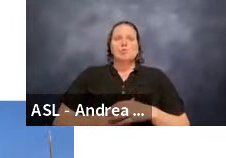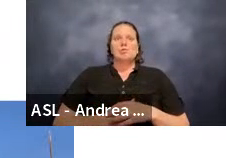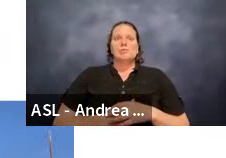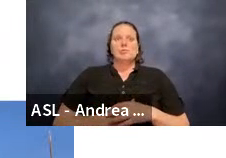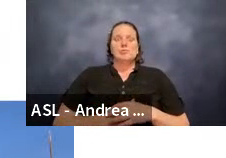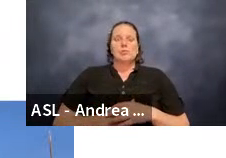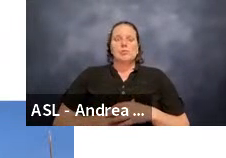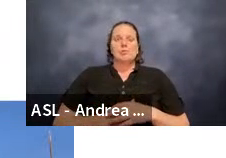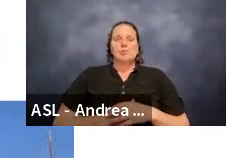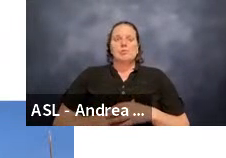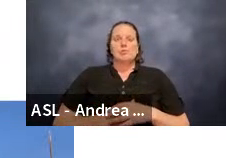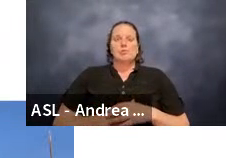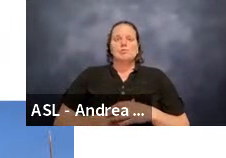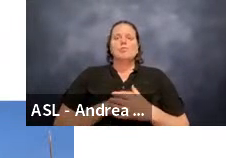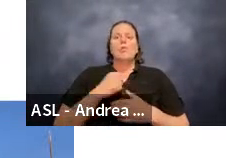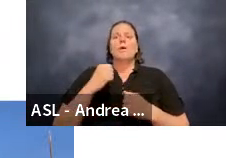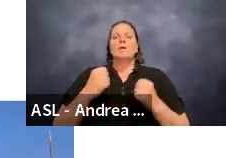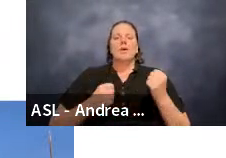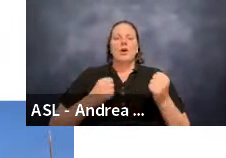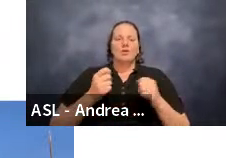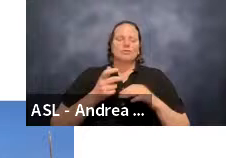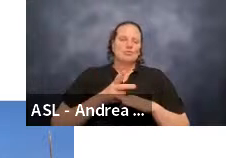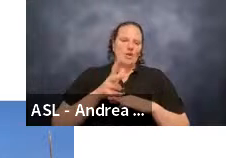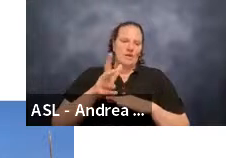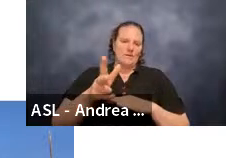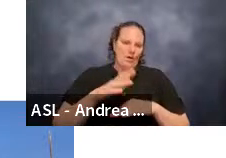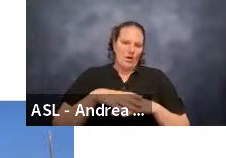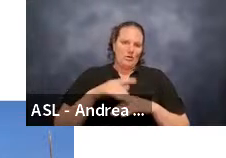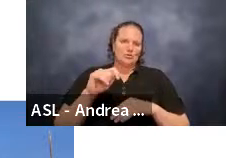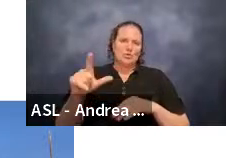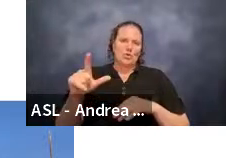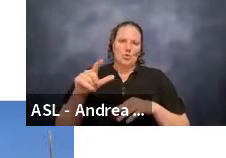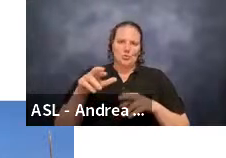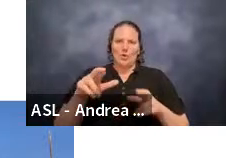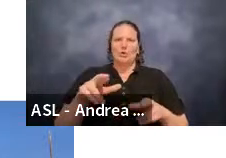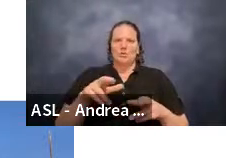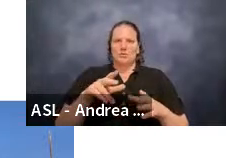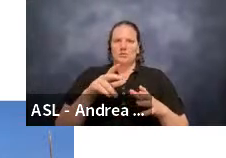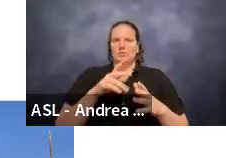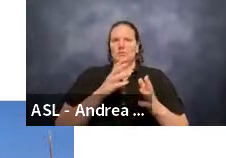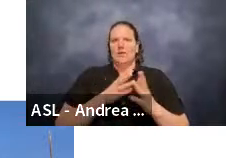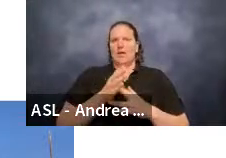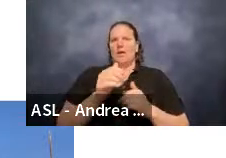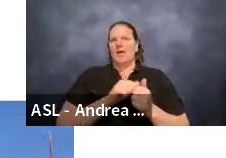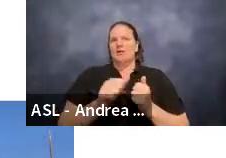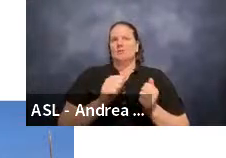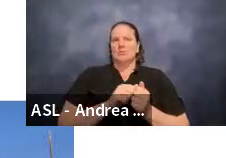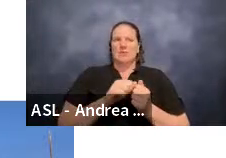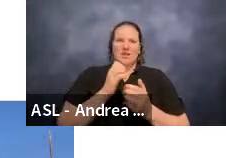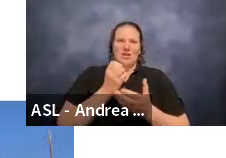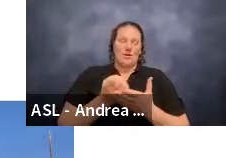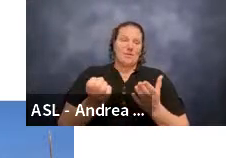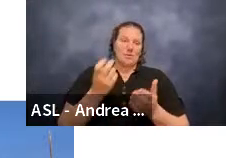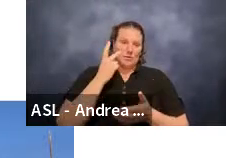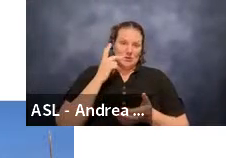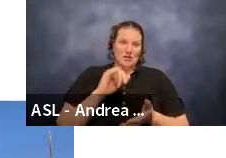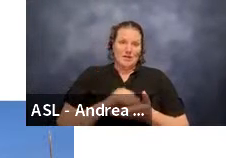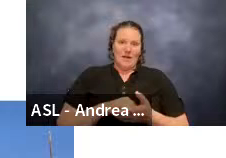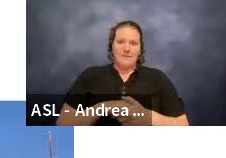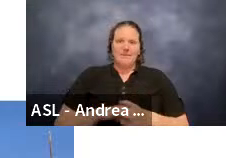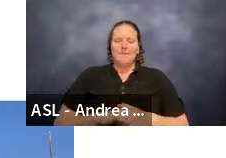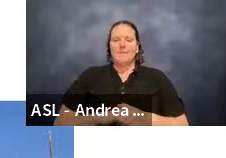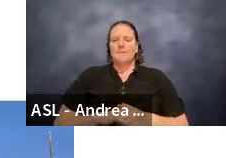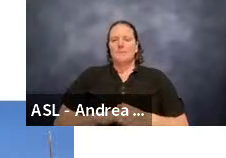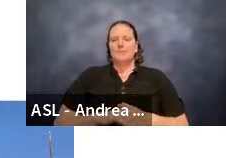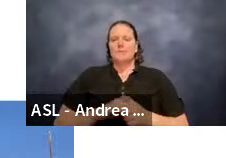let me back up. When a vehicle travels on a toll road, it'll pass through that series of equipment that you see there, and it will search for